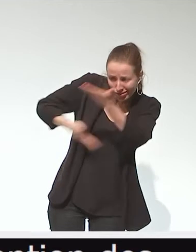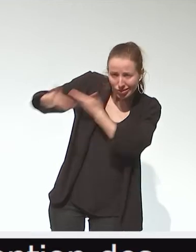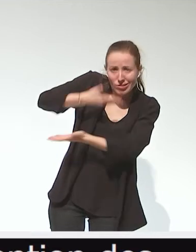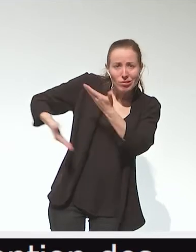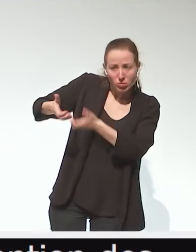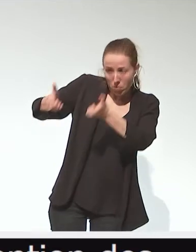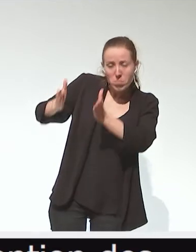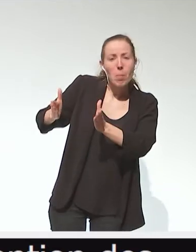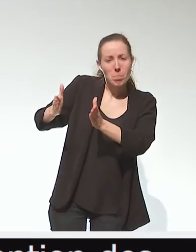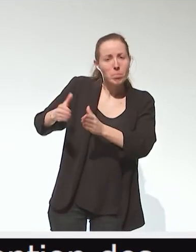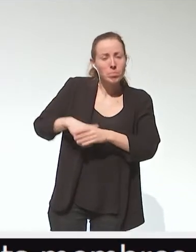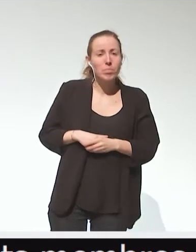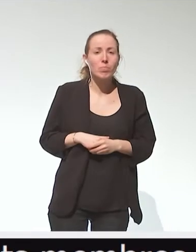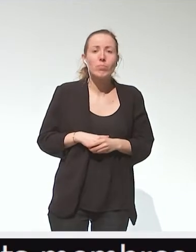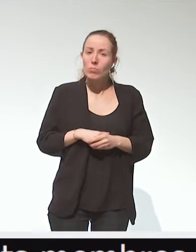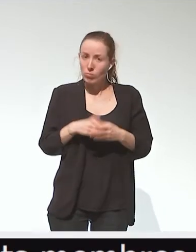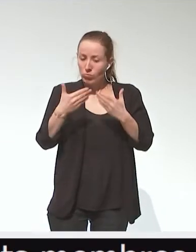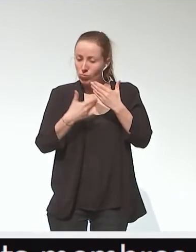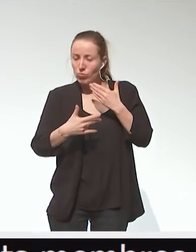developing said strategy.